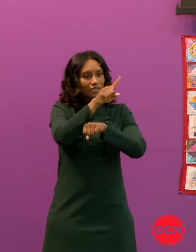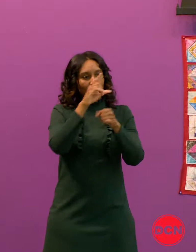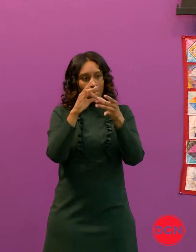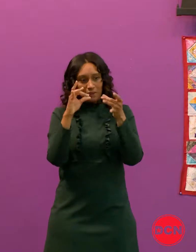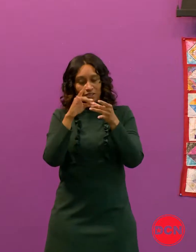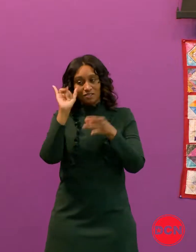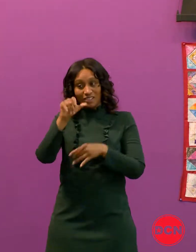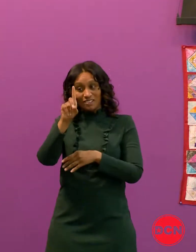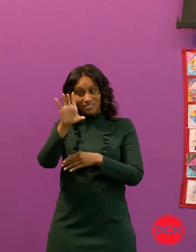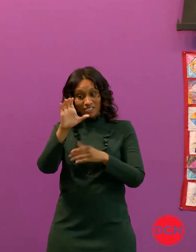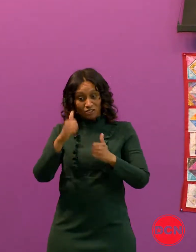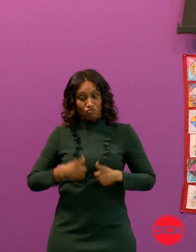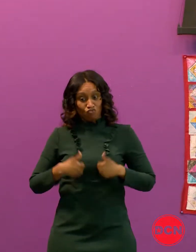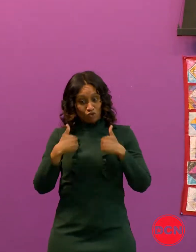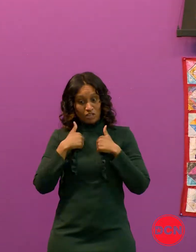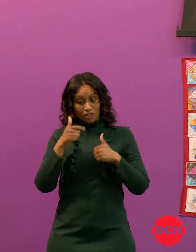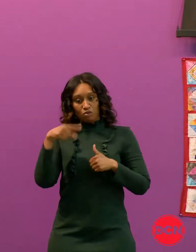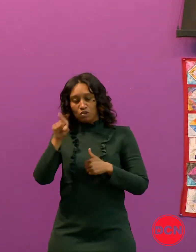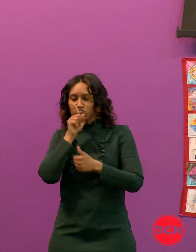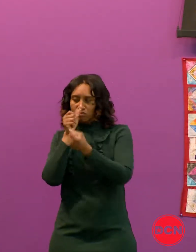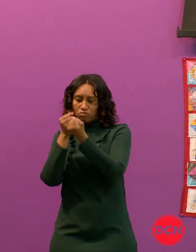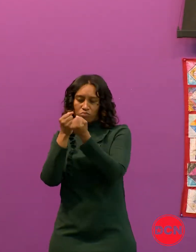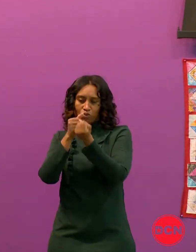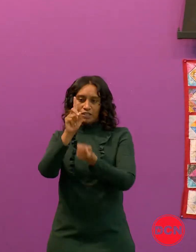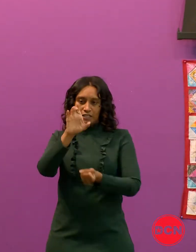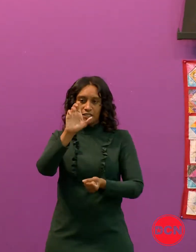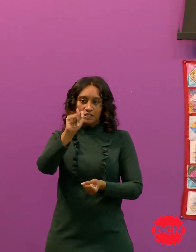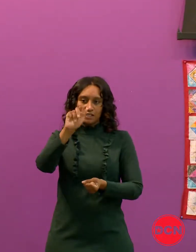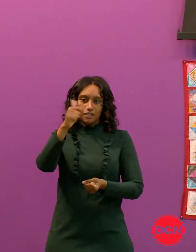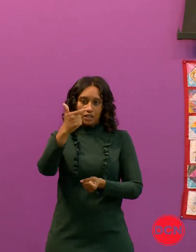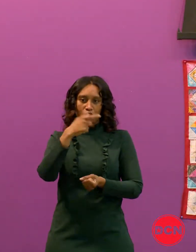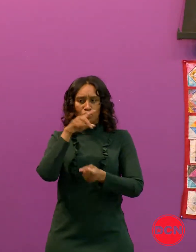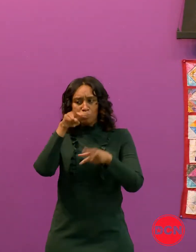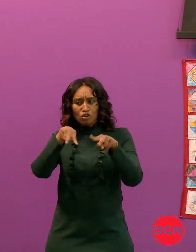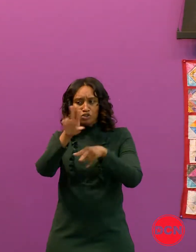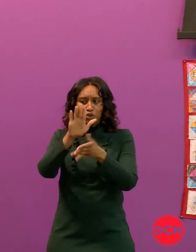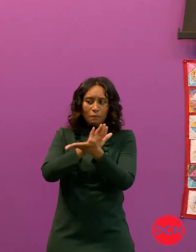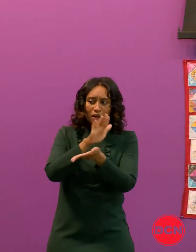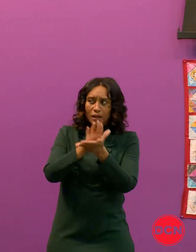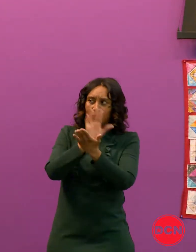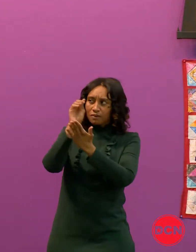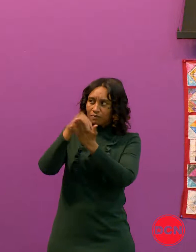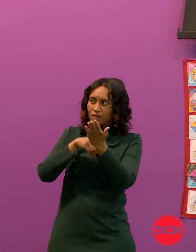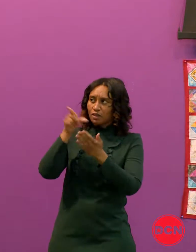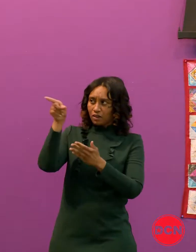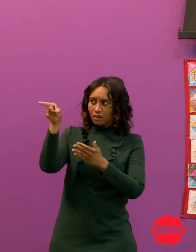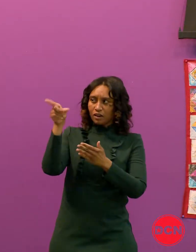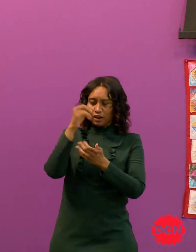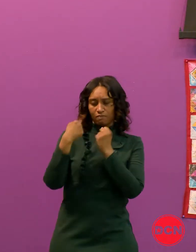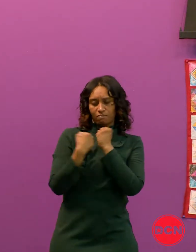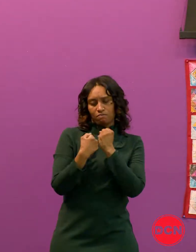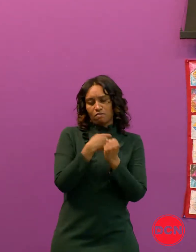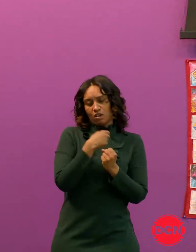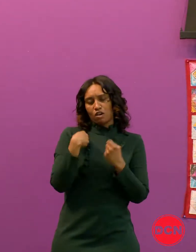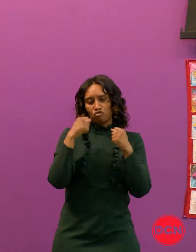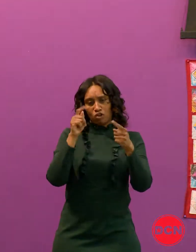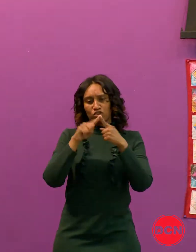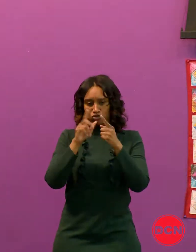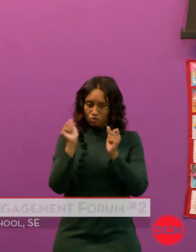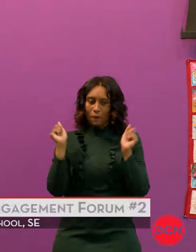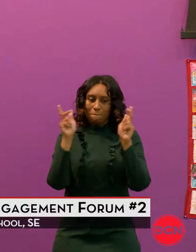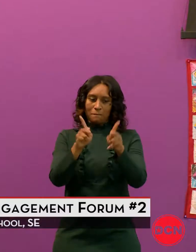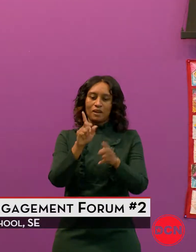that DC residents support DC Tag. So look into your packet, fill that out, and stand with us as we try to get that